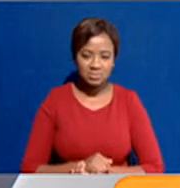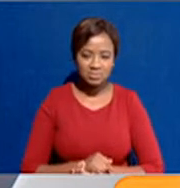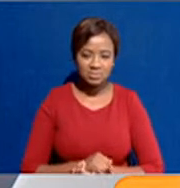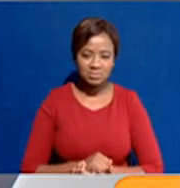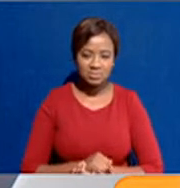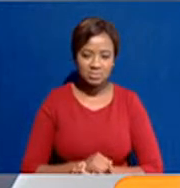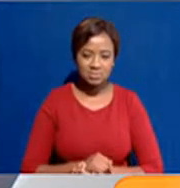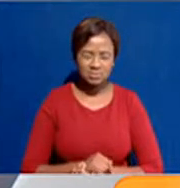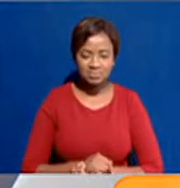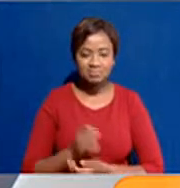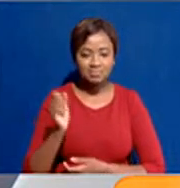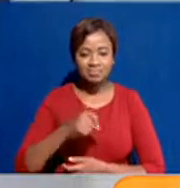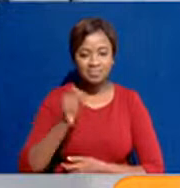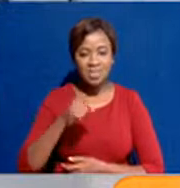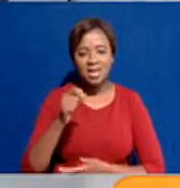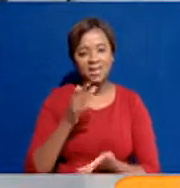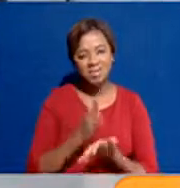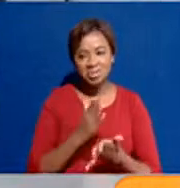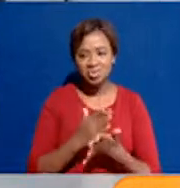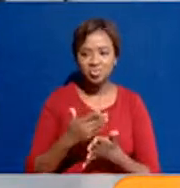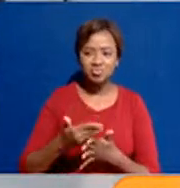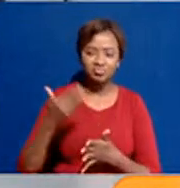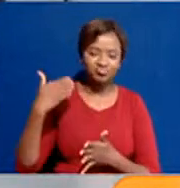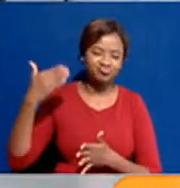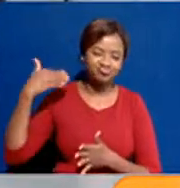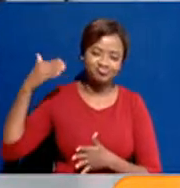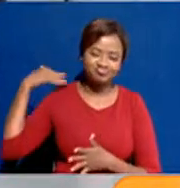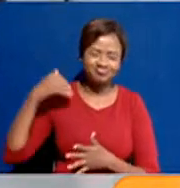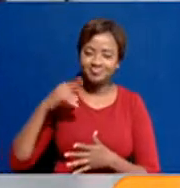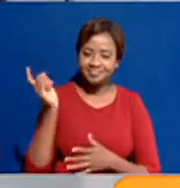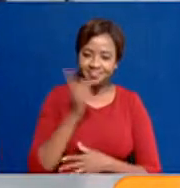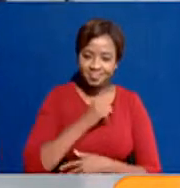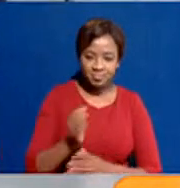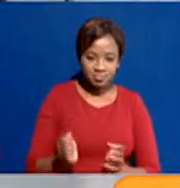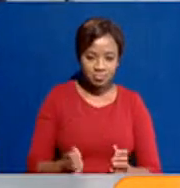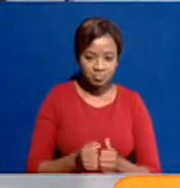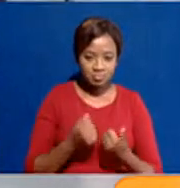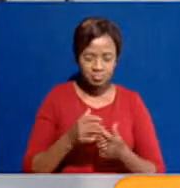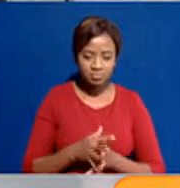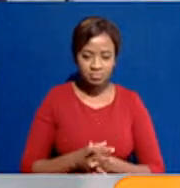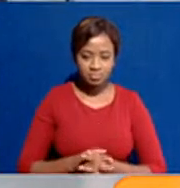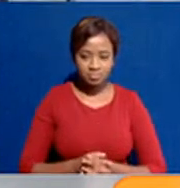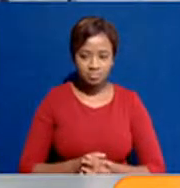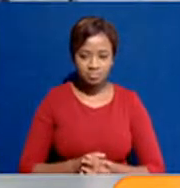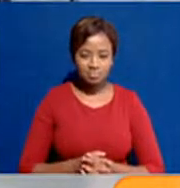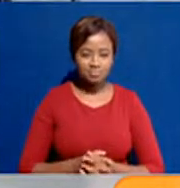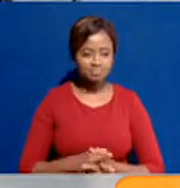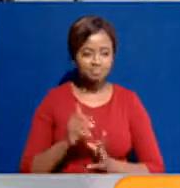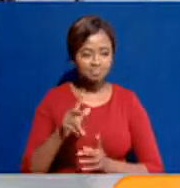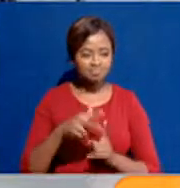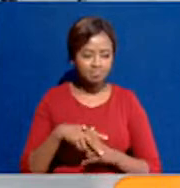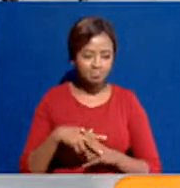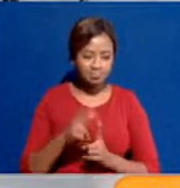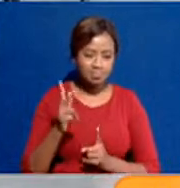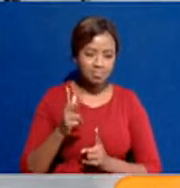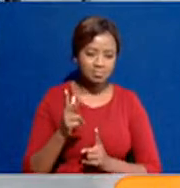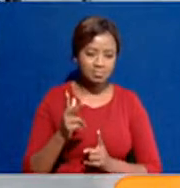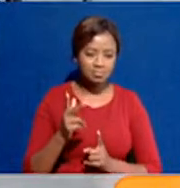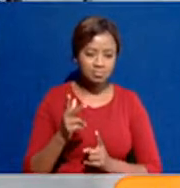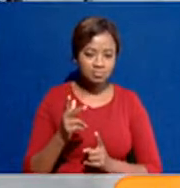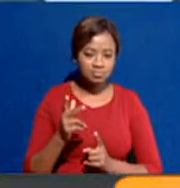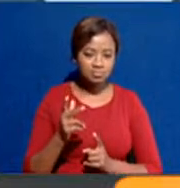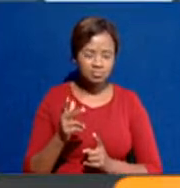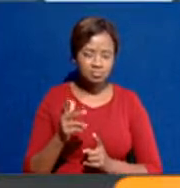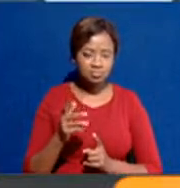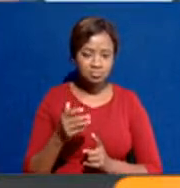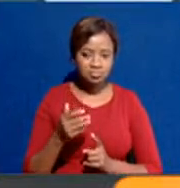Yes, we've been here. And it goes many years since, say, multi-party democracy. Yeah. I am not